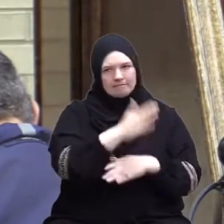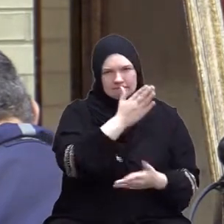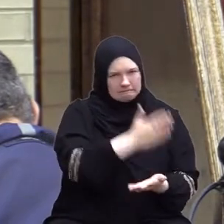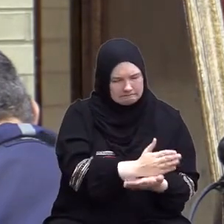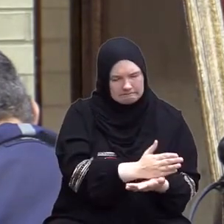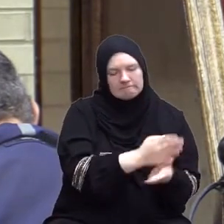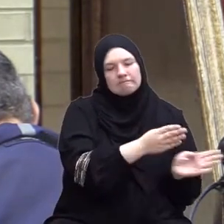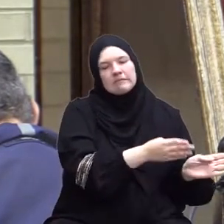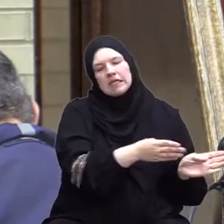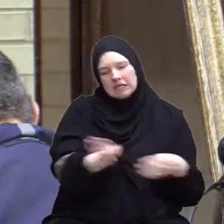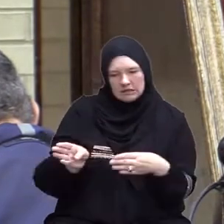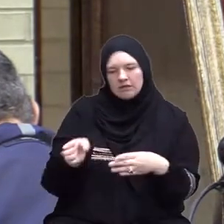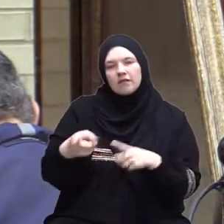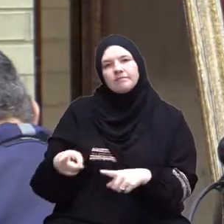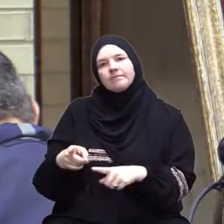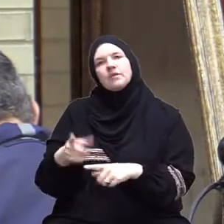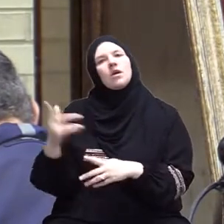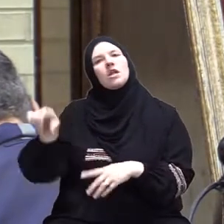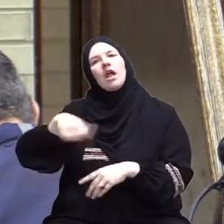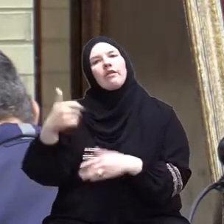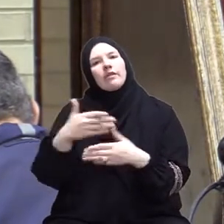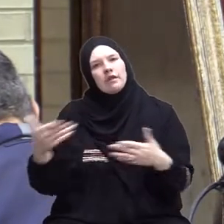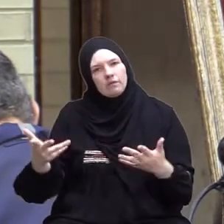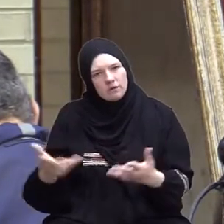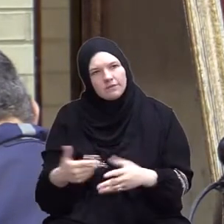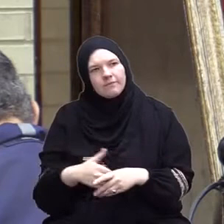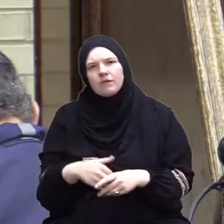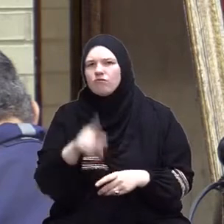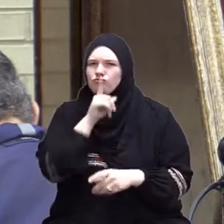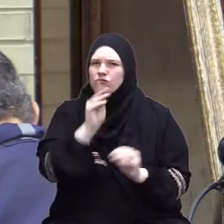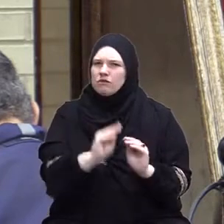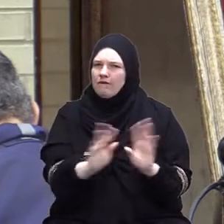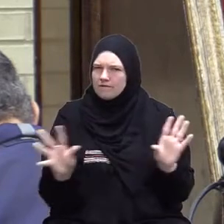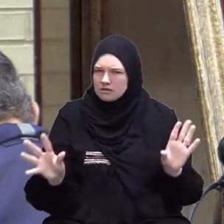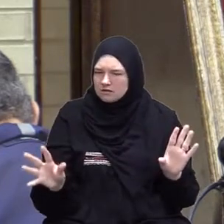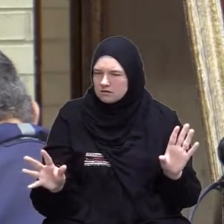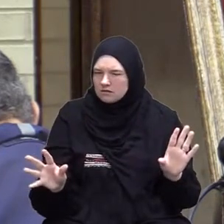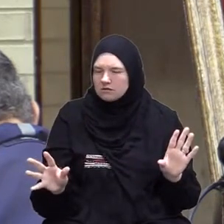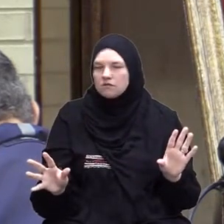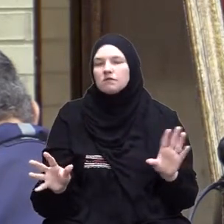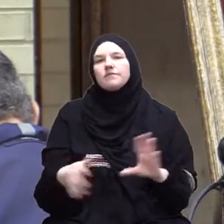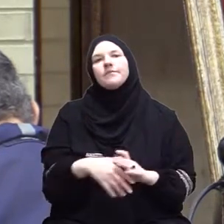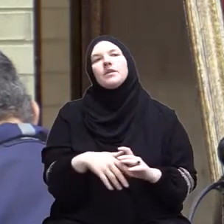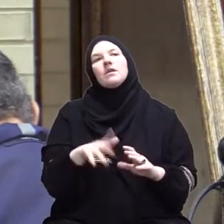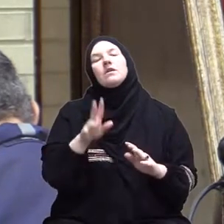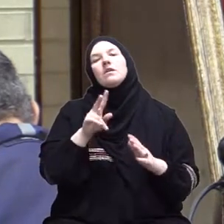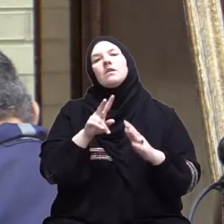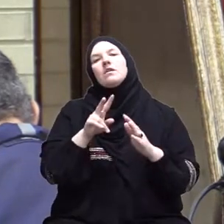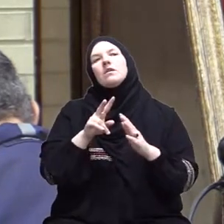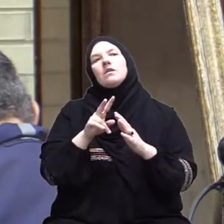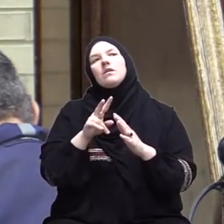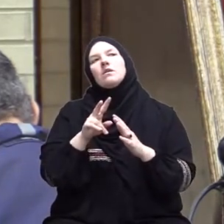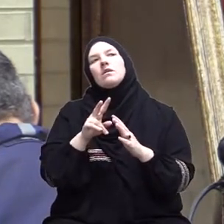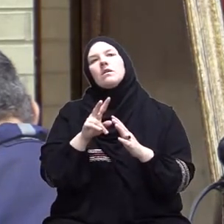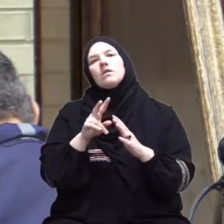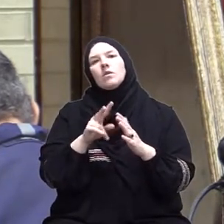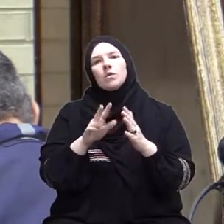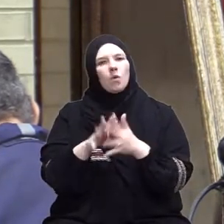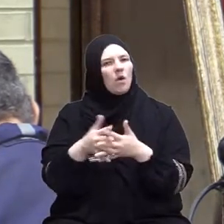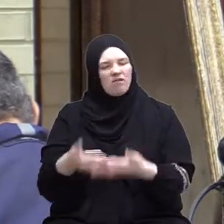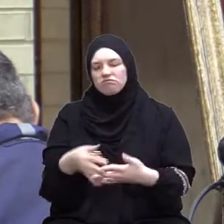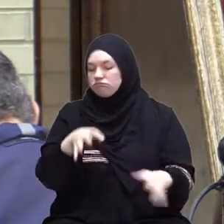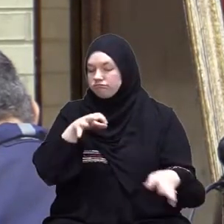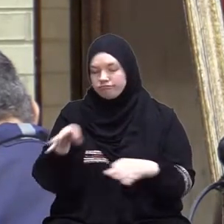Israel, is because of another thing, very obvious. And the Quran makes no bone about it.